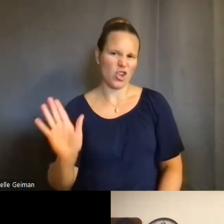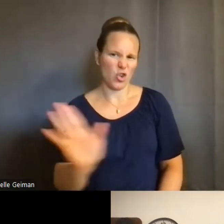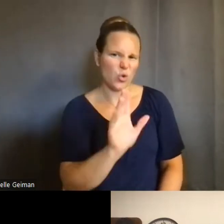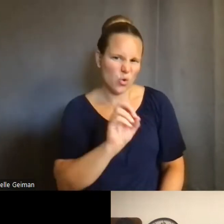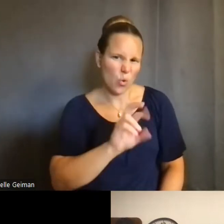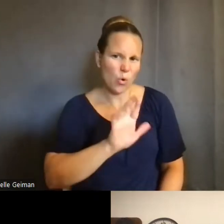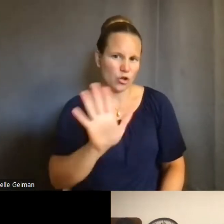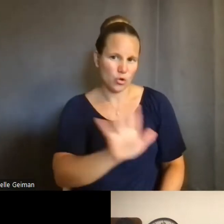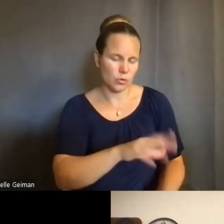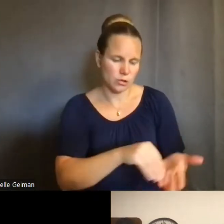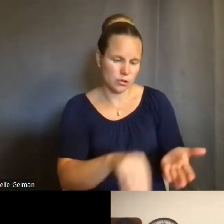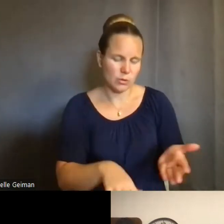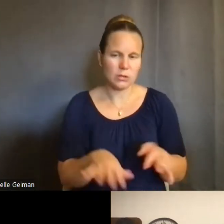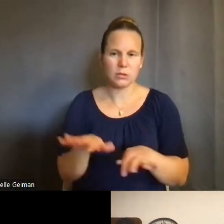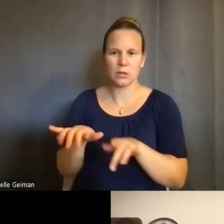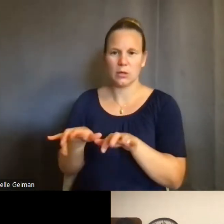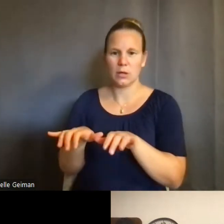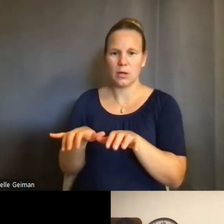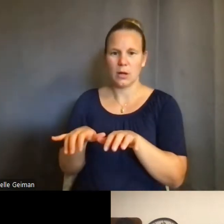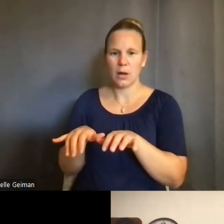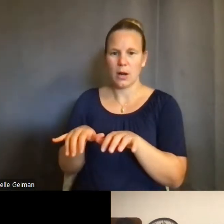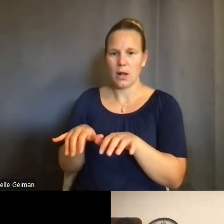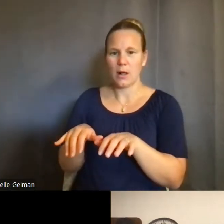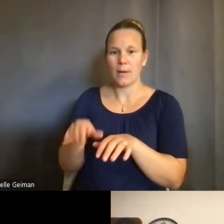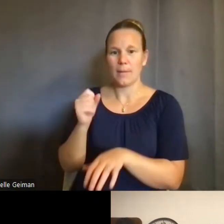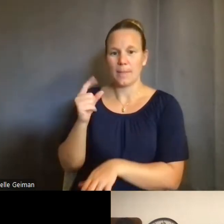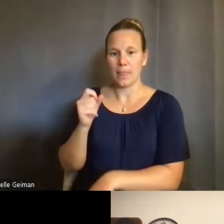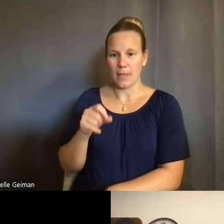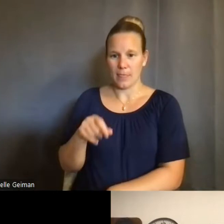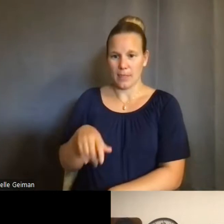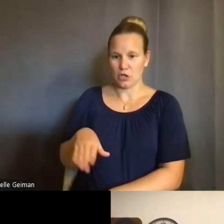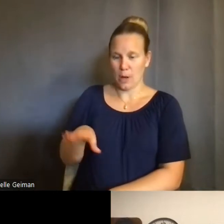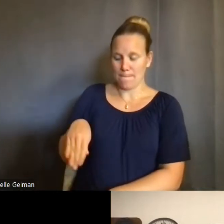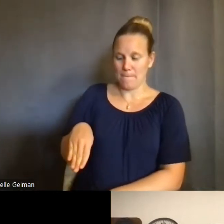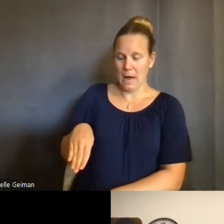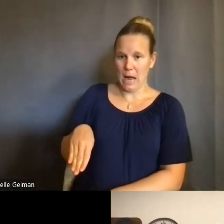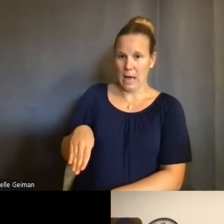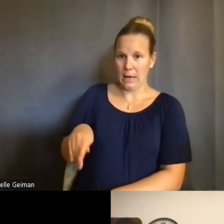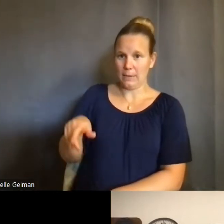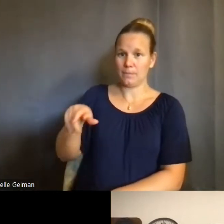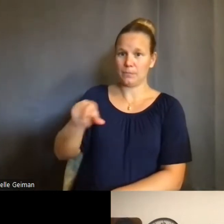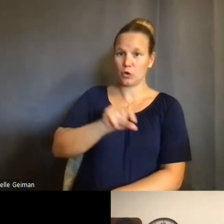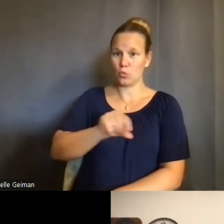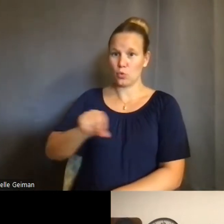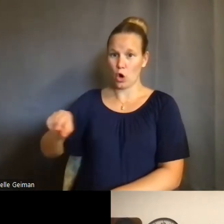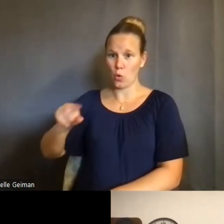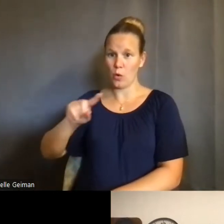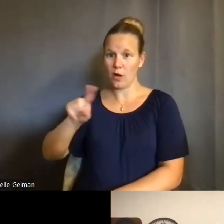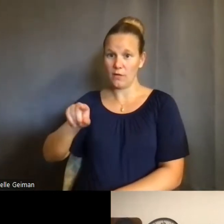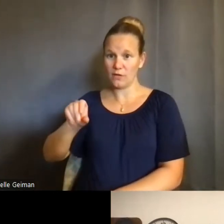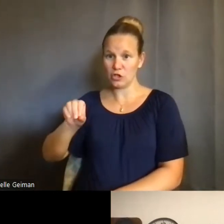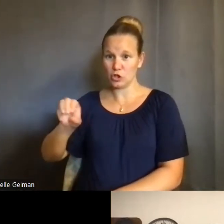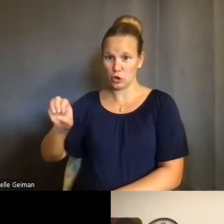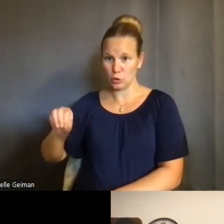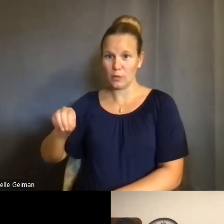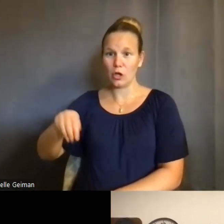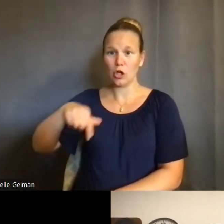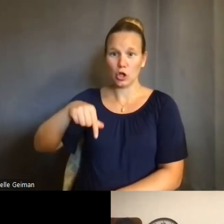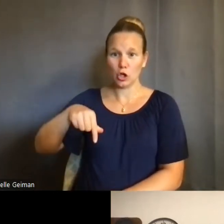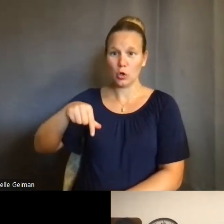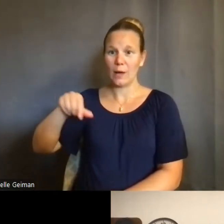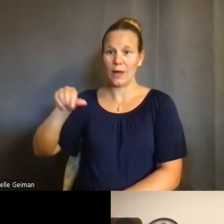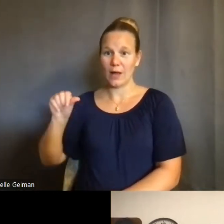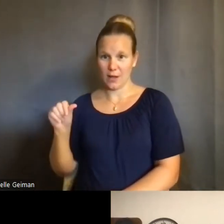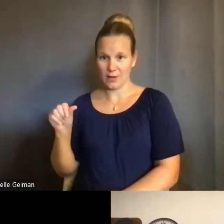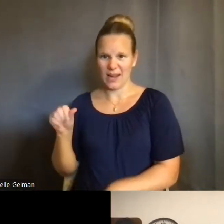the Q&A section along the bottom row of Zoom. And we will be picking your questions out. As you write your questions, share your name